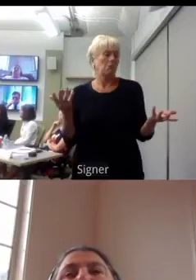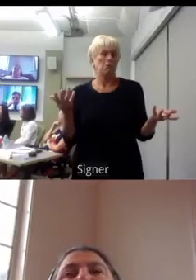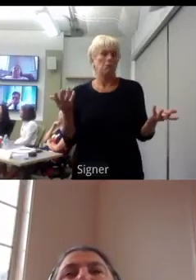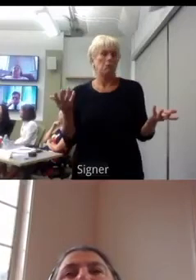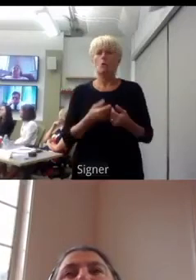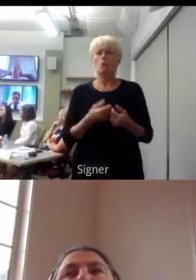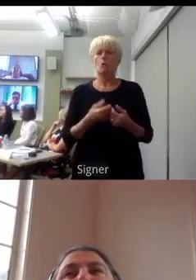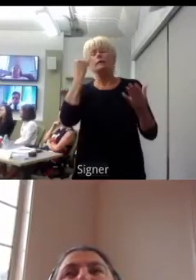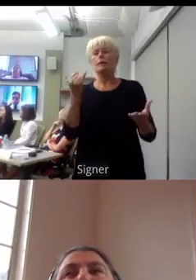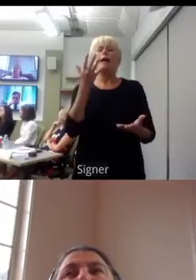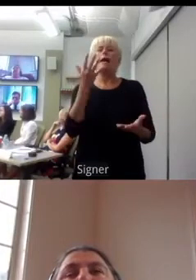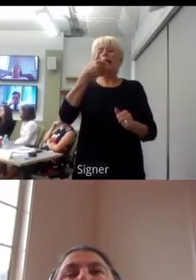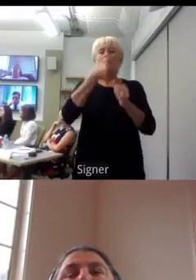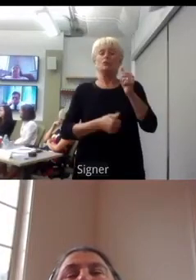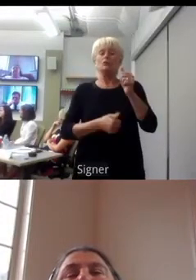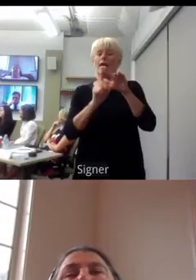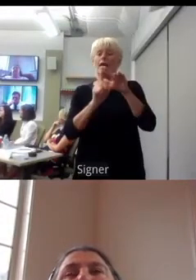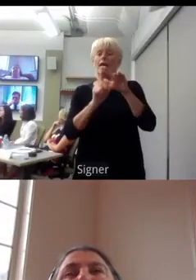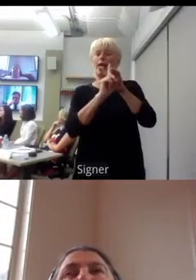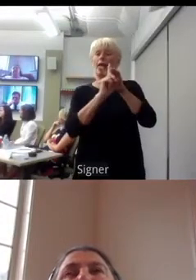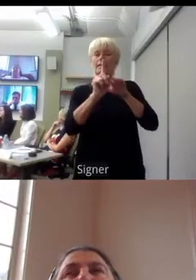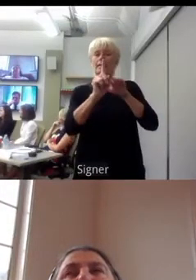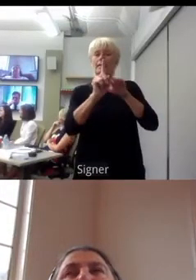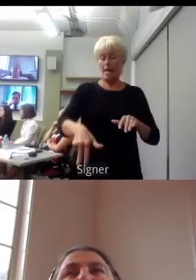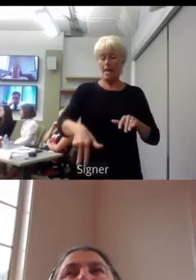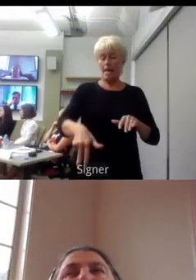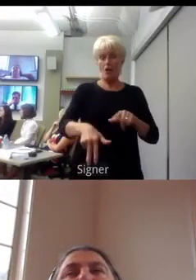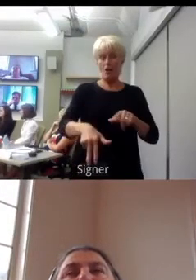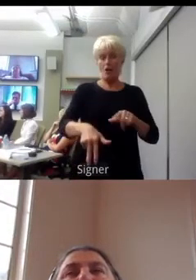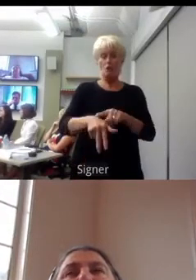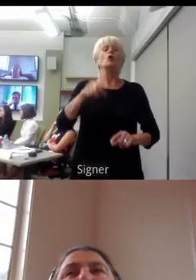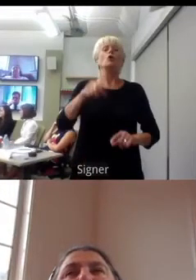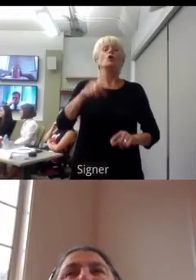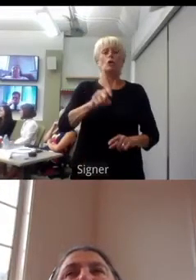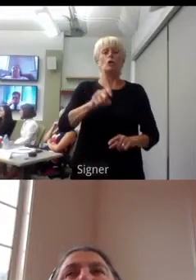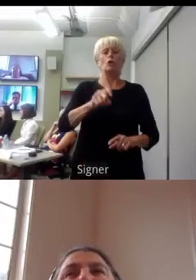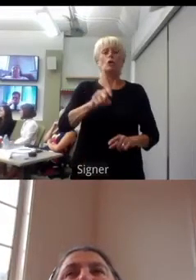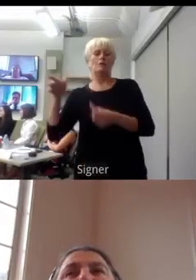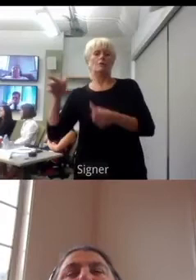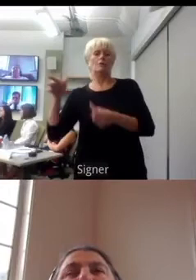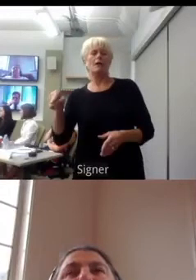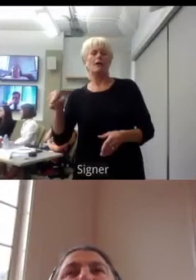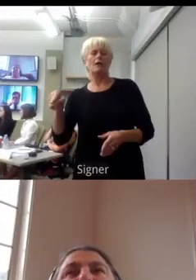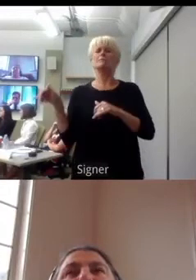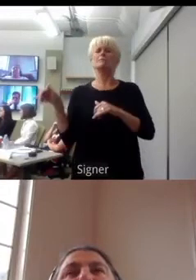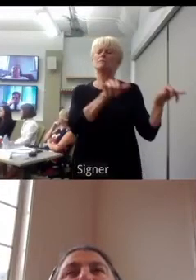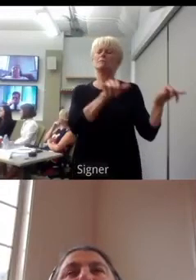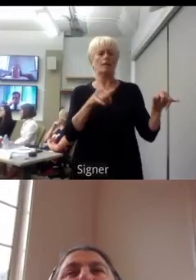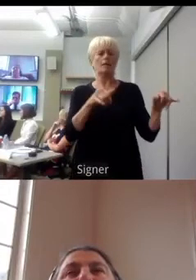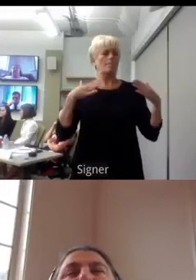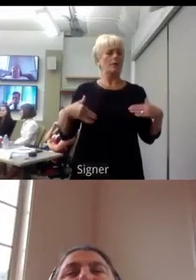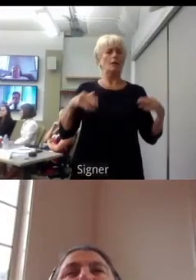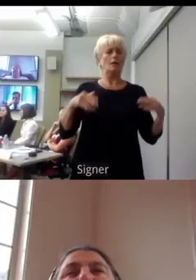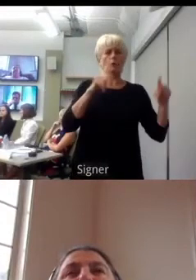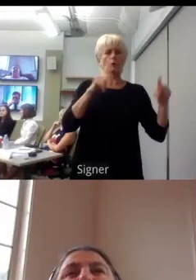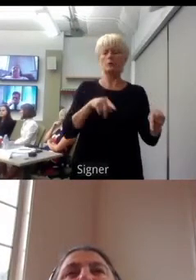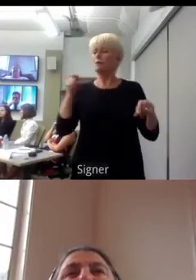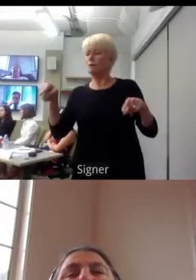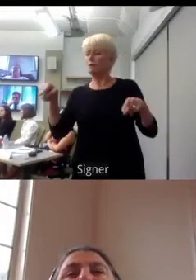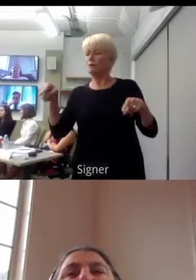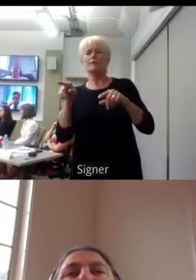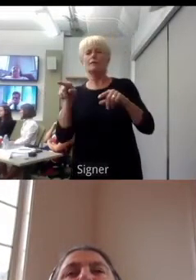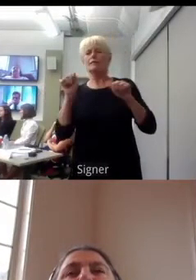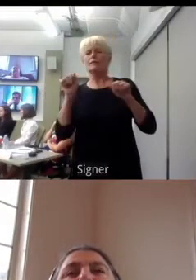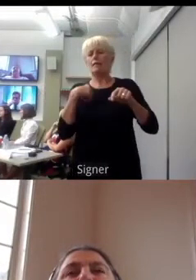So equal travel distance, just like for an able-bodied person, to get to an exit stair. And in an exit stair that really is 3 feet deeper on